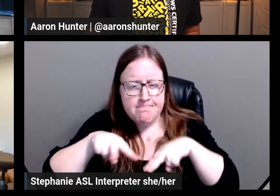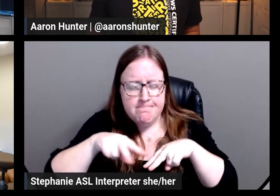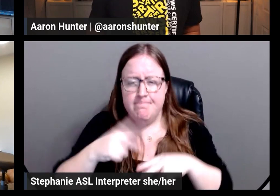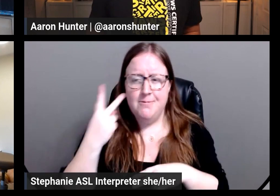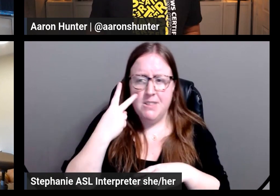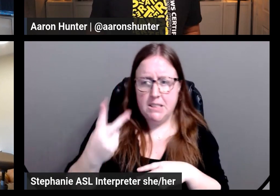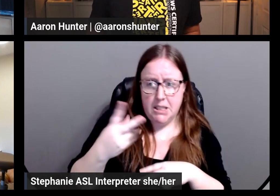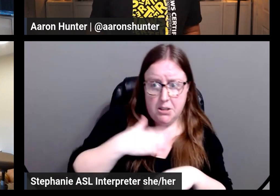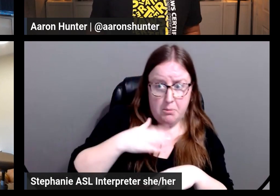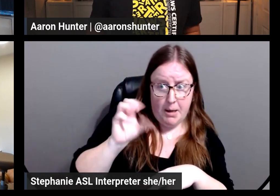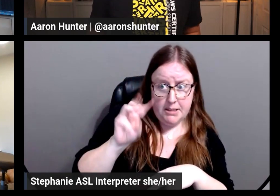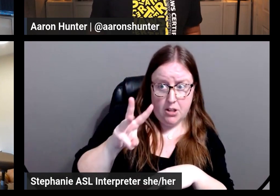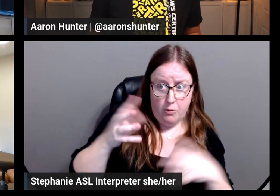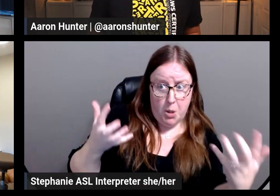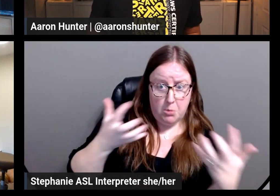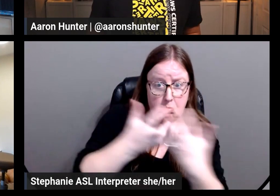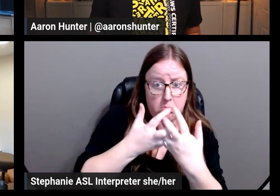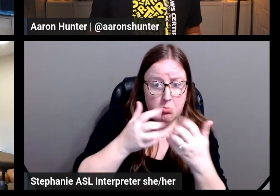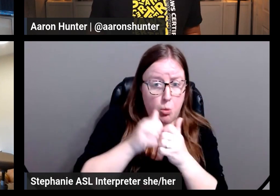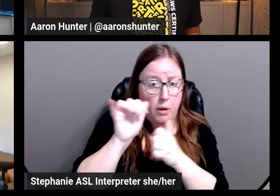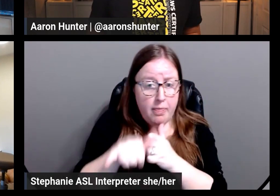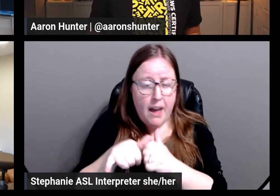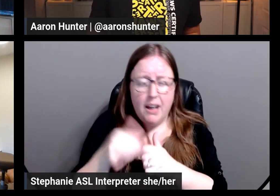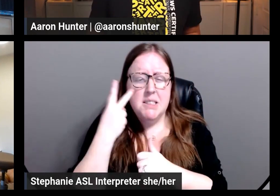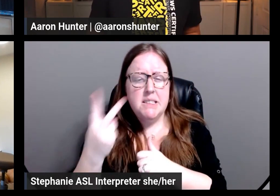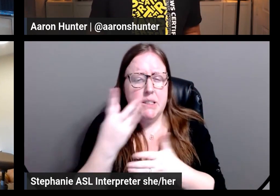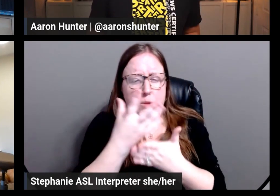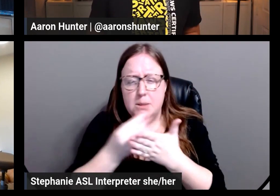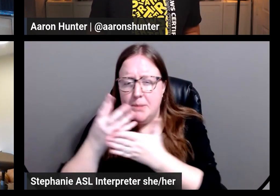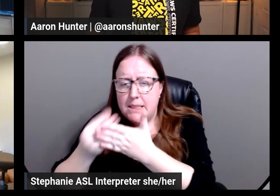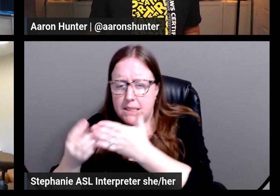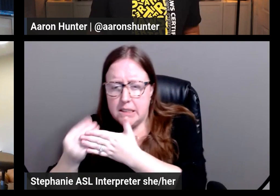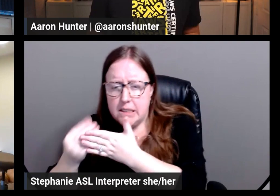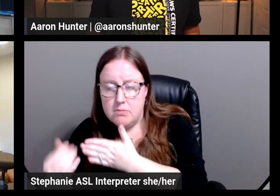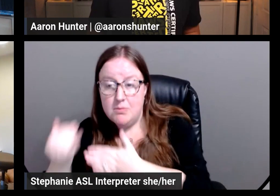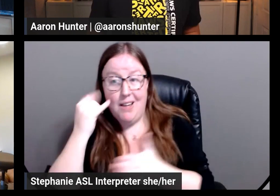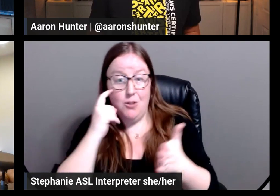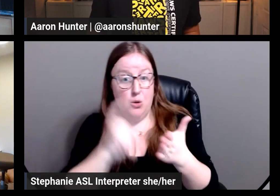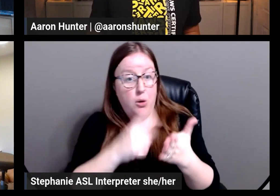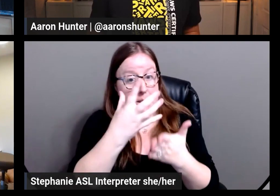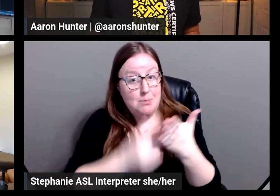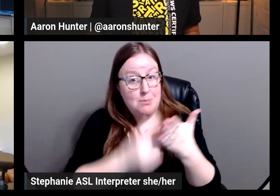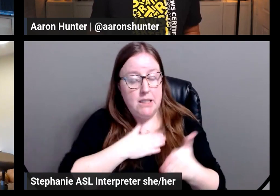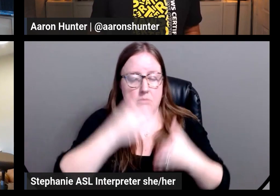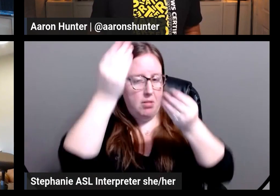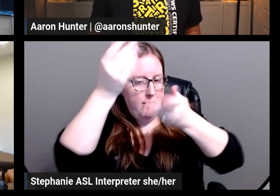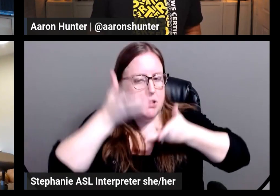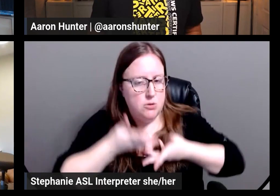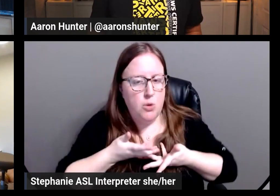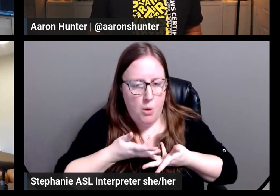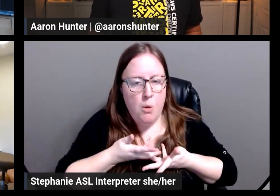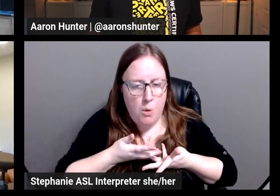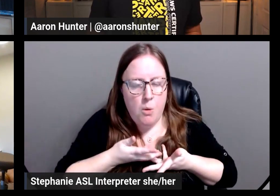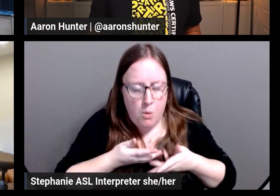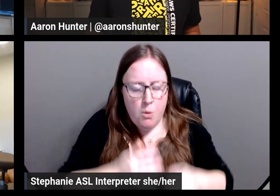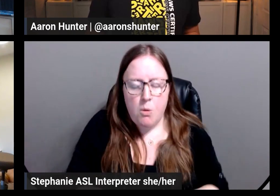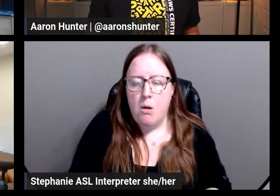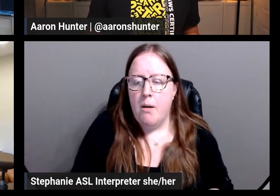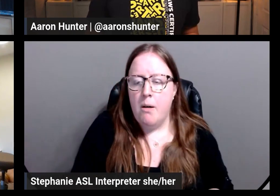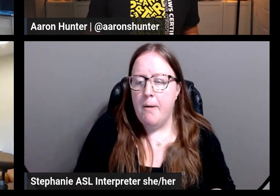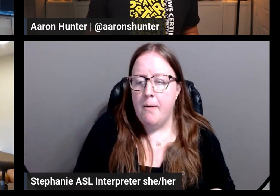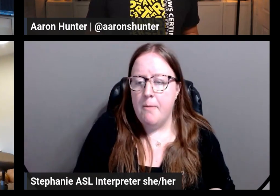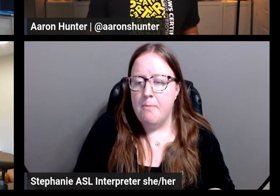if your software works, see what's missing. If there are things that are missing, let us know. Mm-hmm.